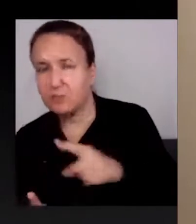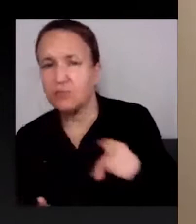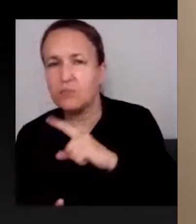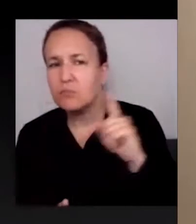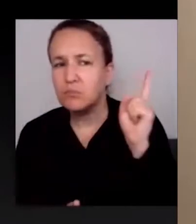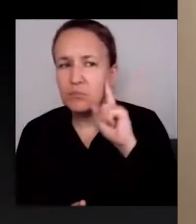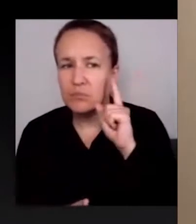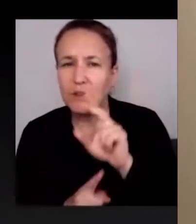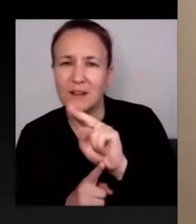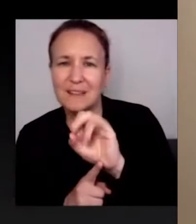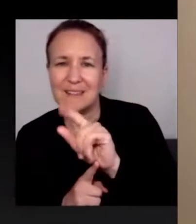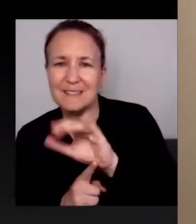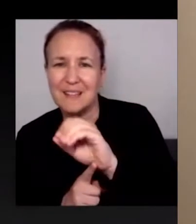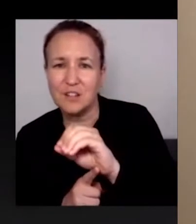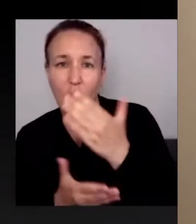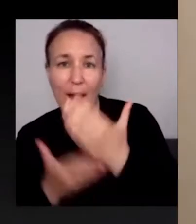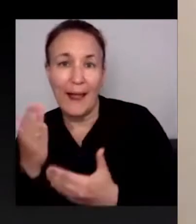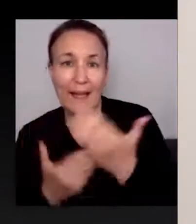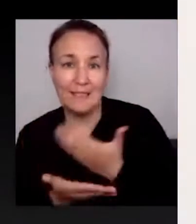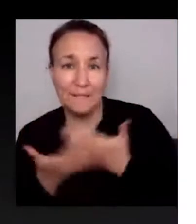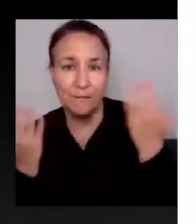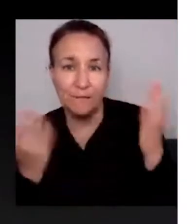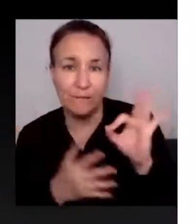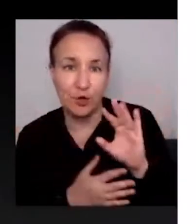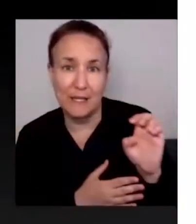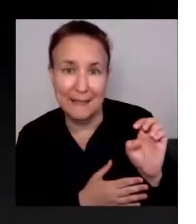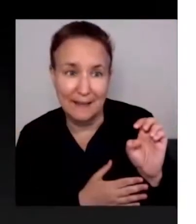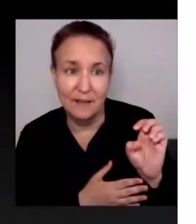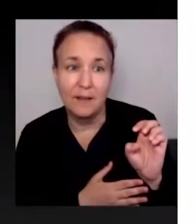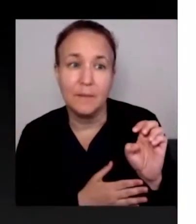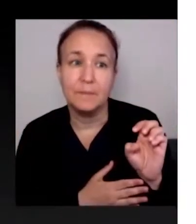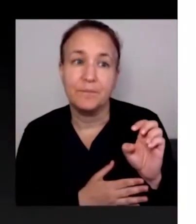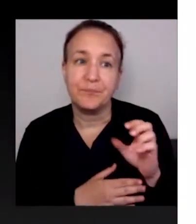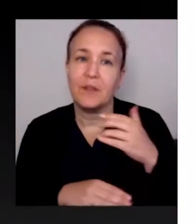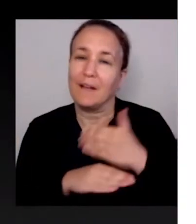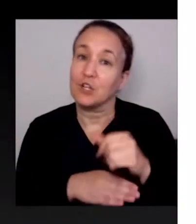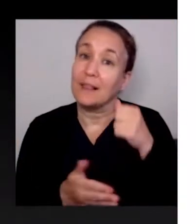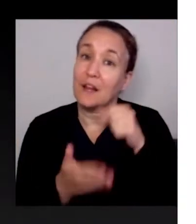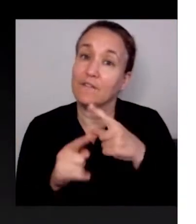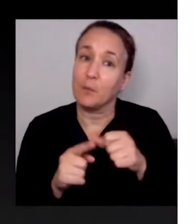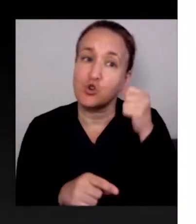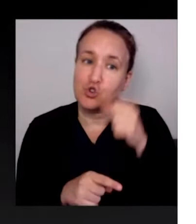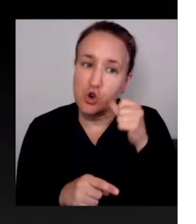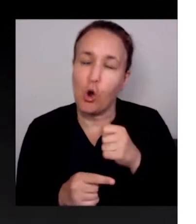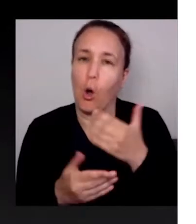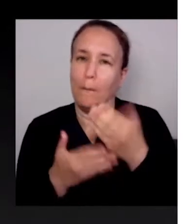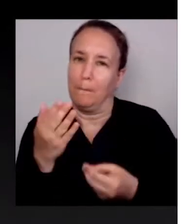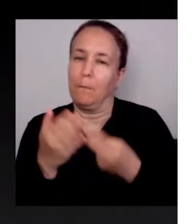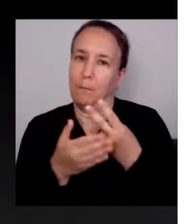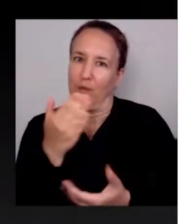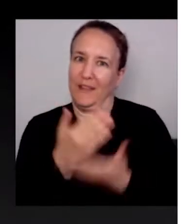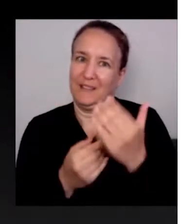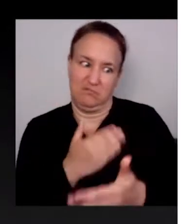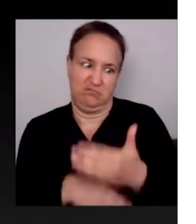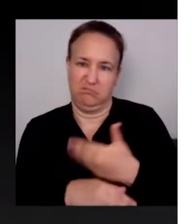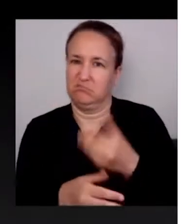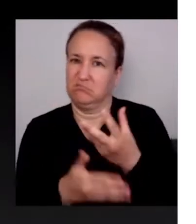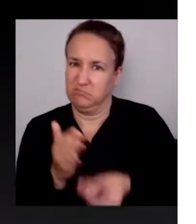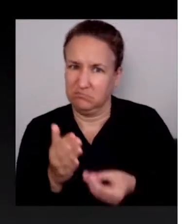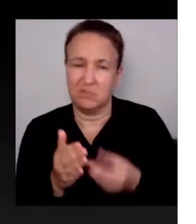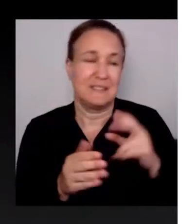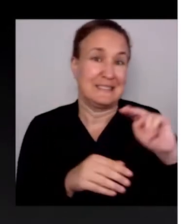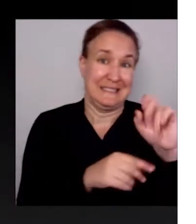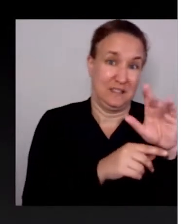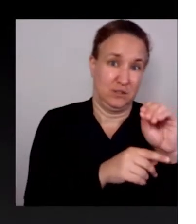Nintendo Hands-Free? After receiving a letter from a girl who had lost both her hands, Nintendo actually developed a sip and